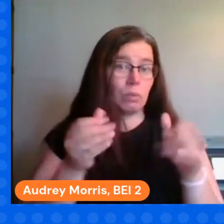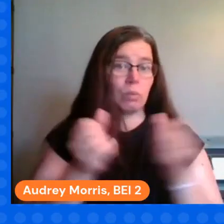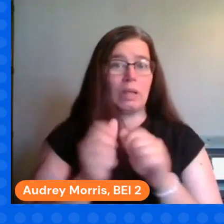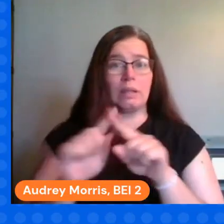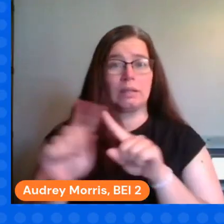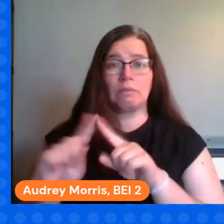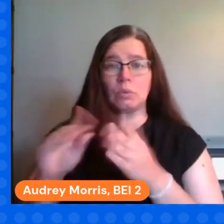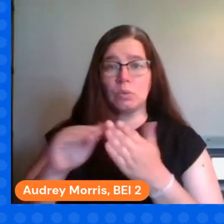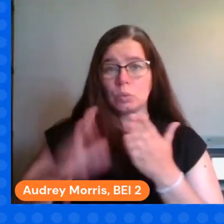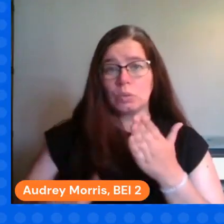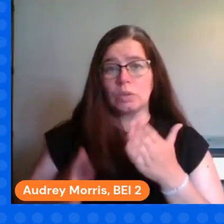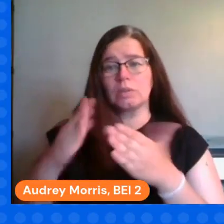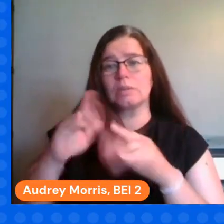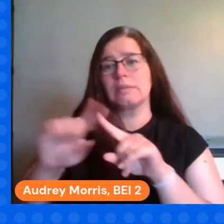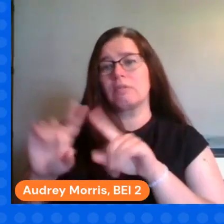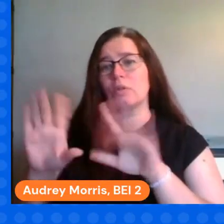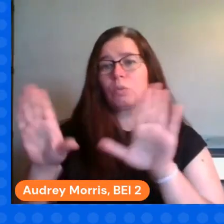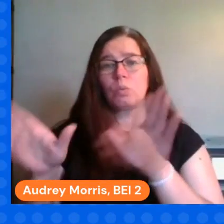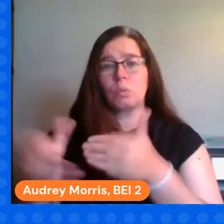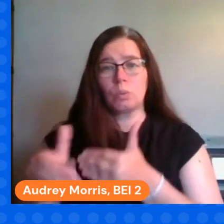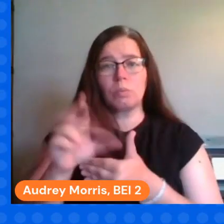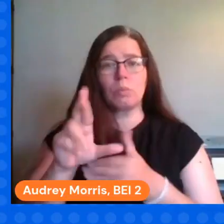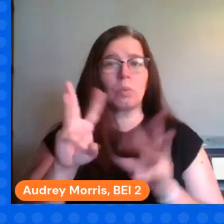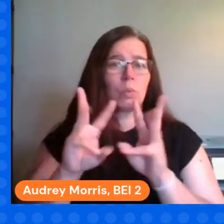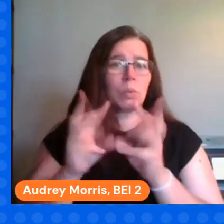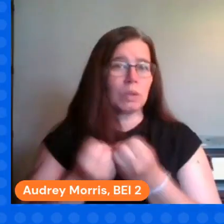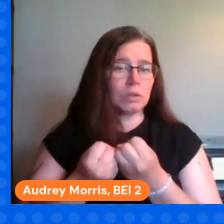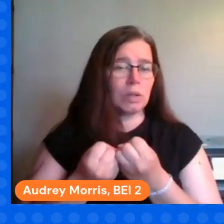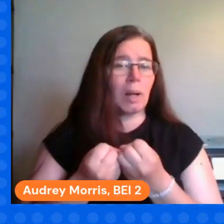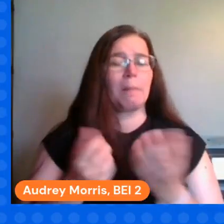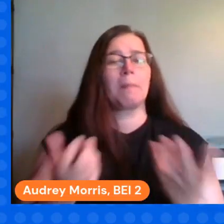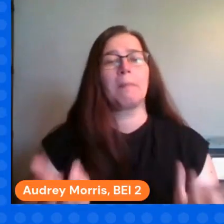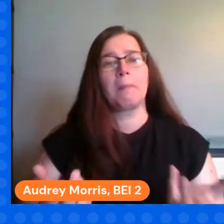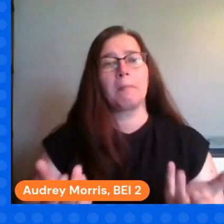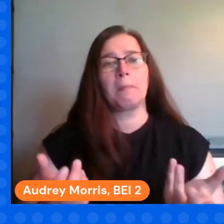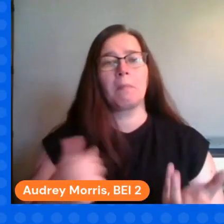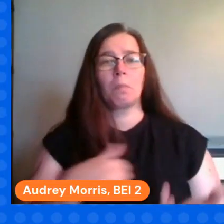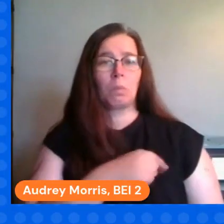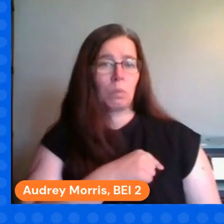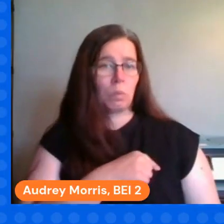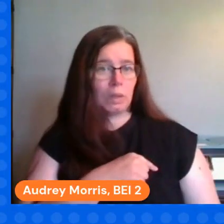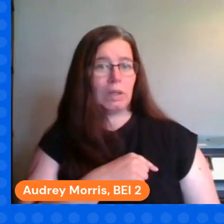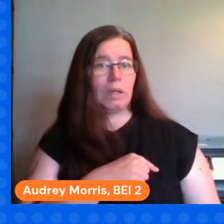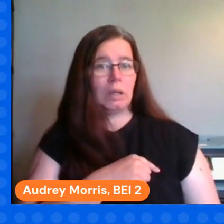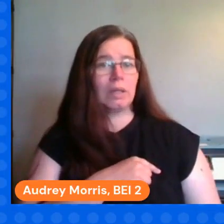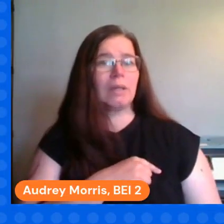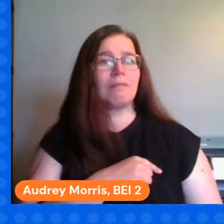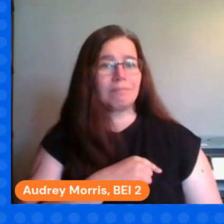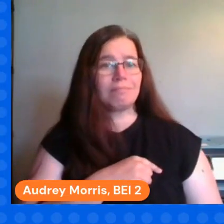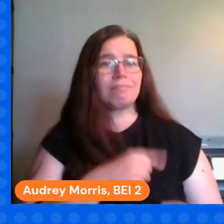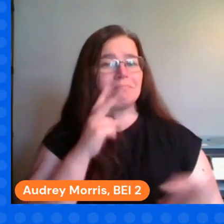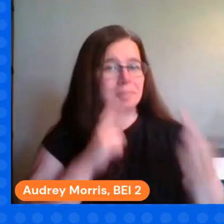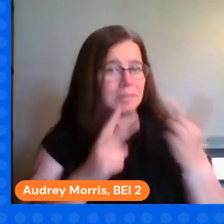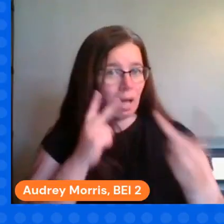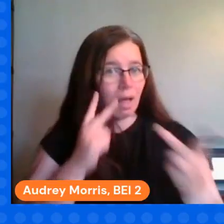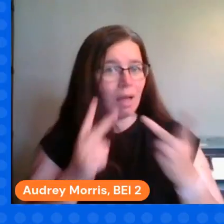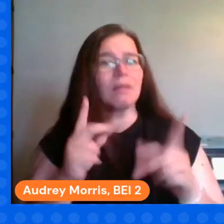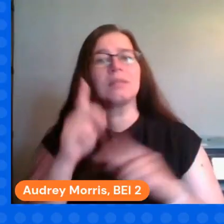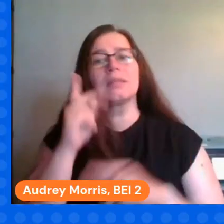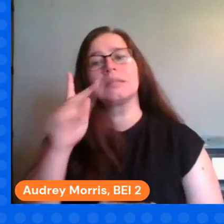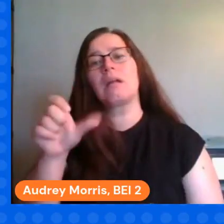workshops. And we've dealt with this and seen other people deal with this in different ways.